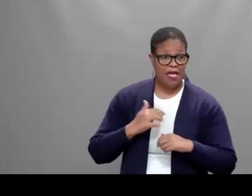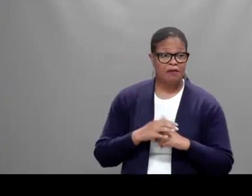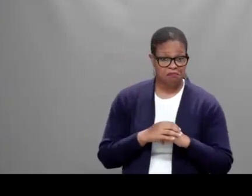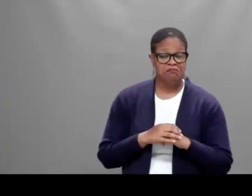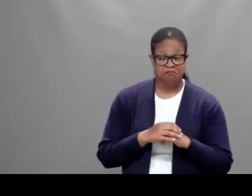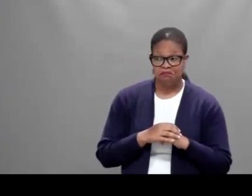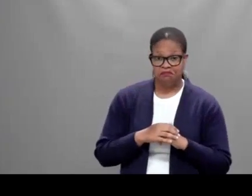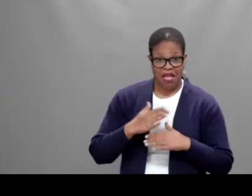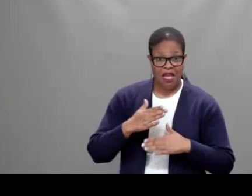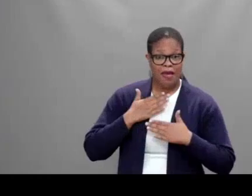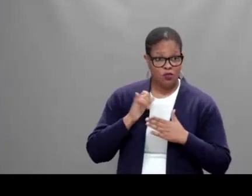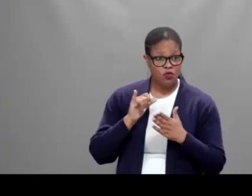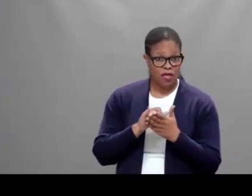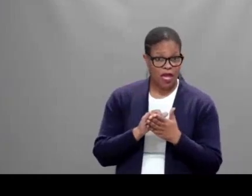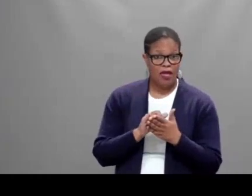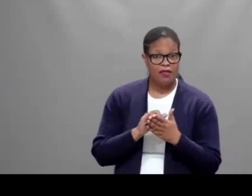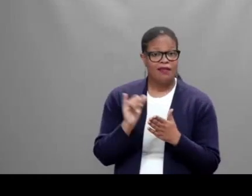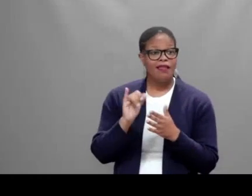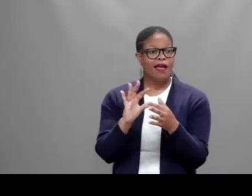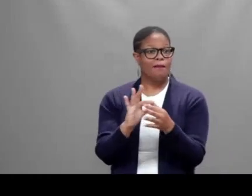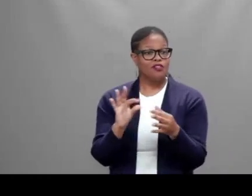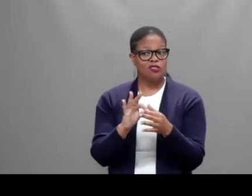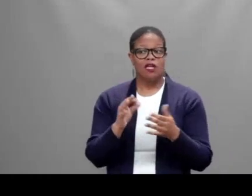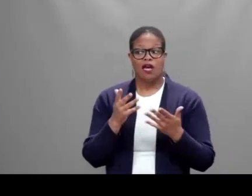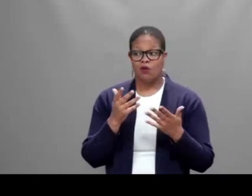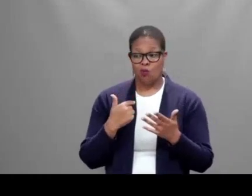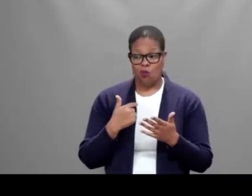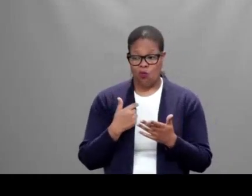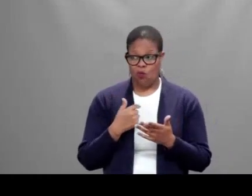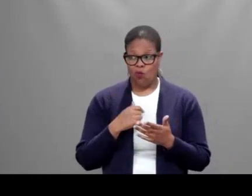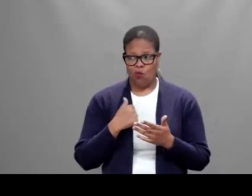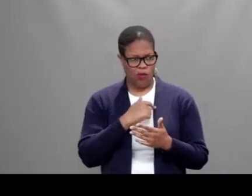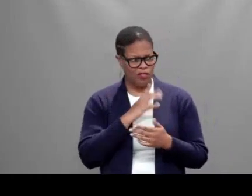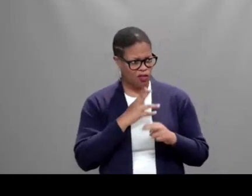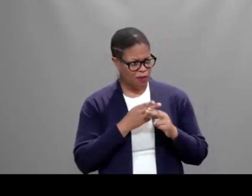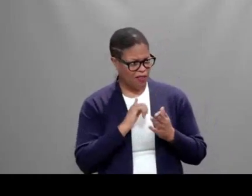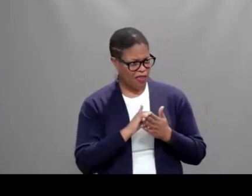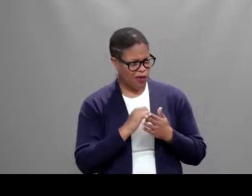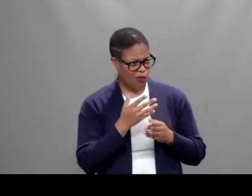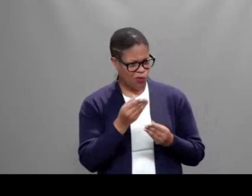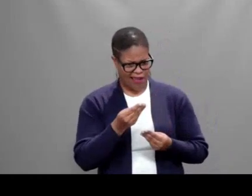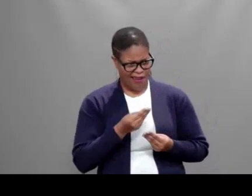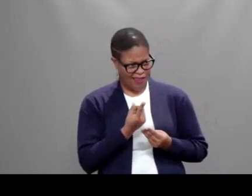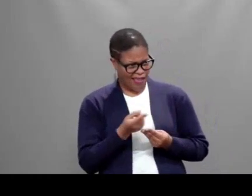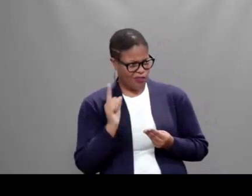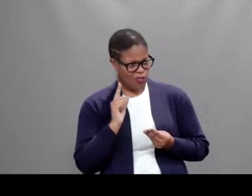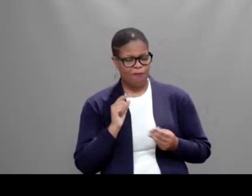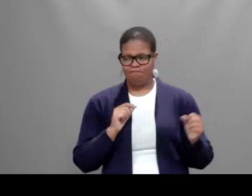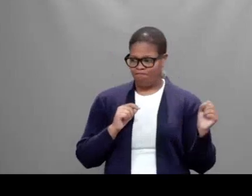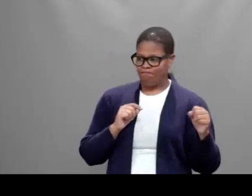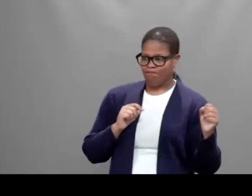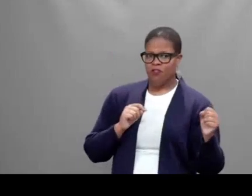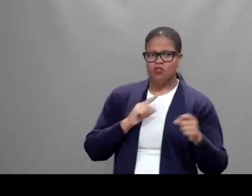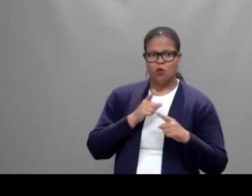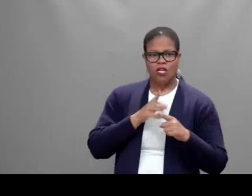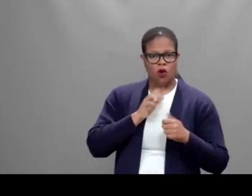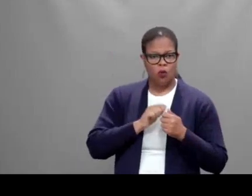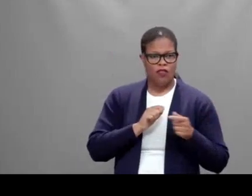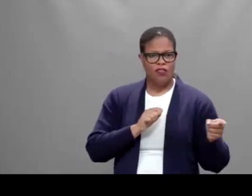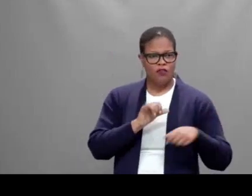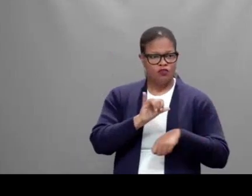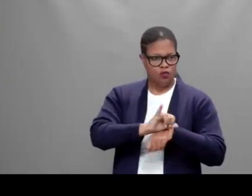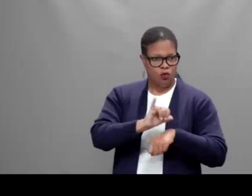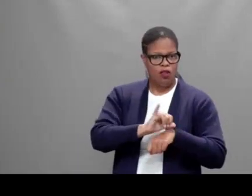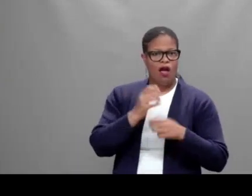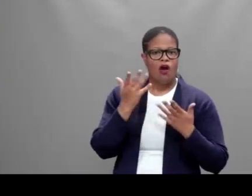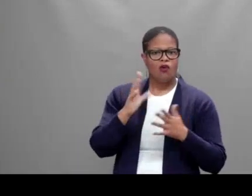pick that up. And like I said, I scheduled, when we talked about it, we got this maybe last week. And so when I talked to Cheryl about it,